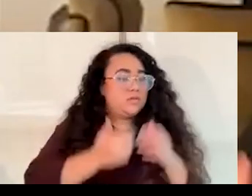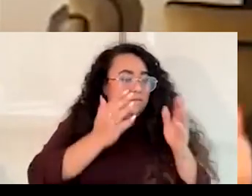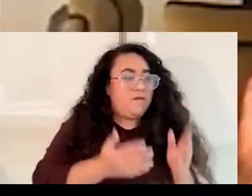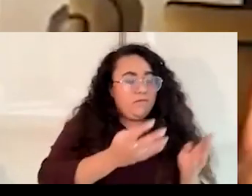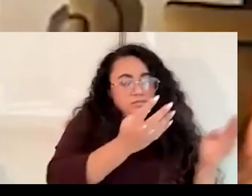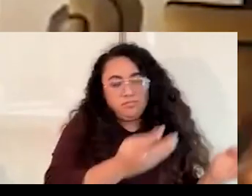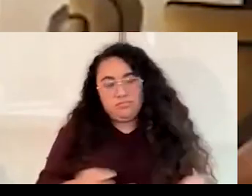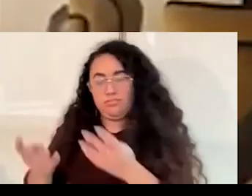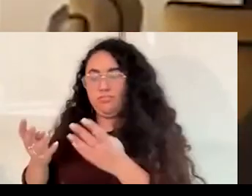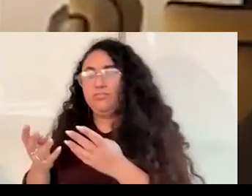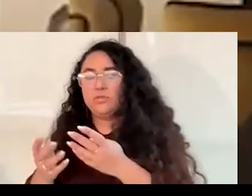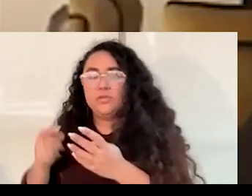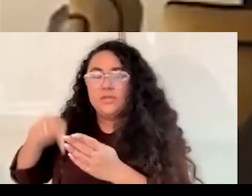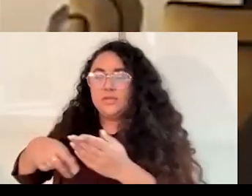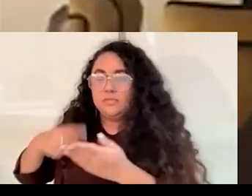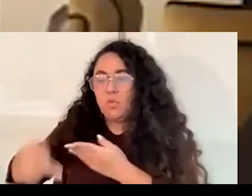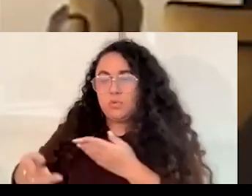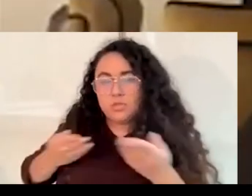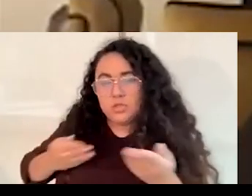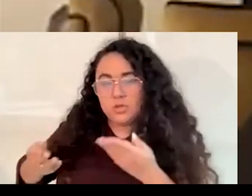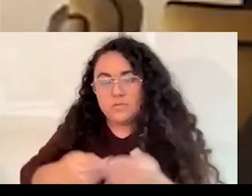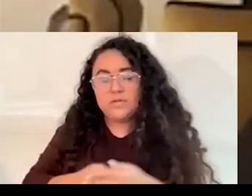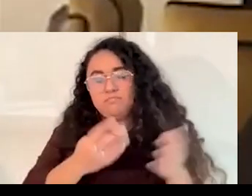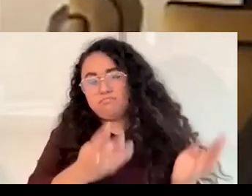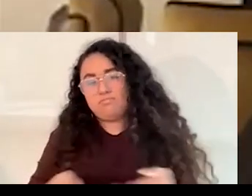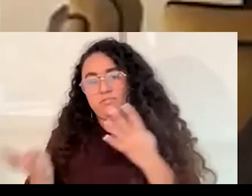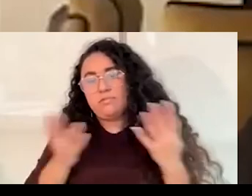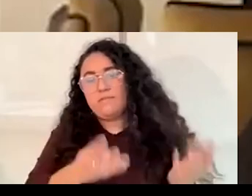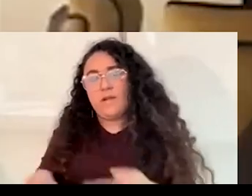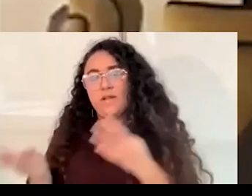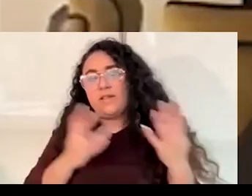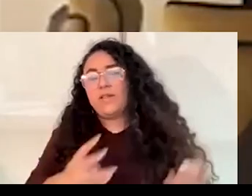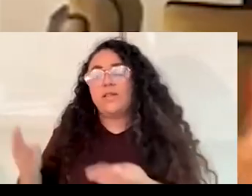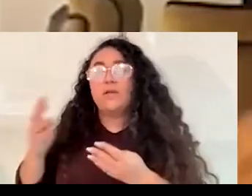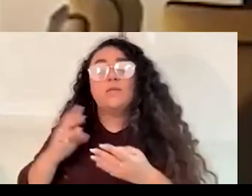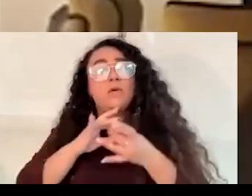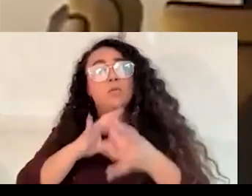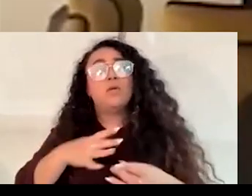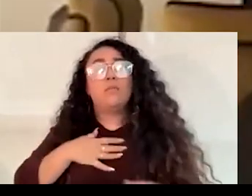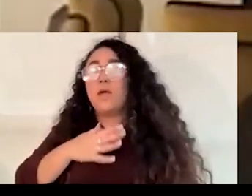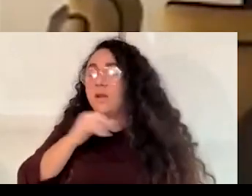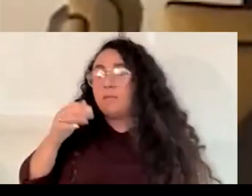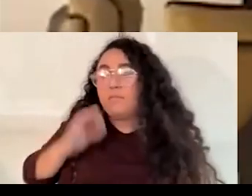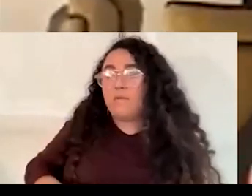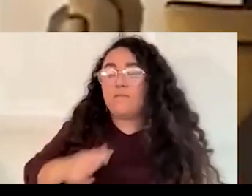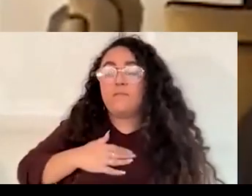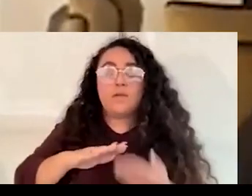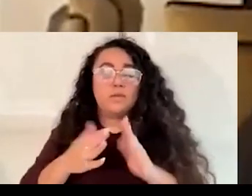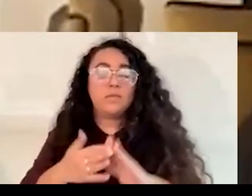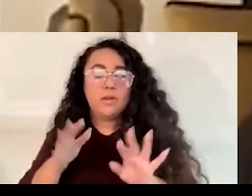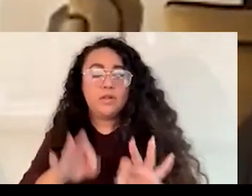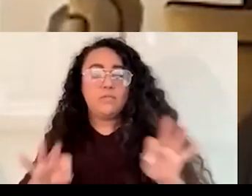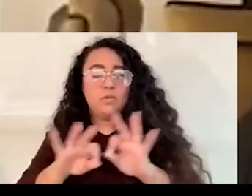services. Speaking from the perspective of my nonprofit and my community and the importance of creating